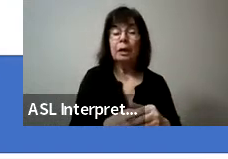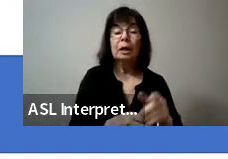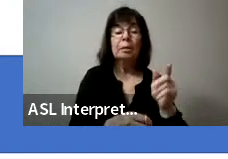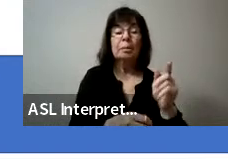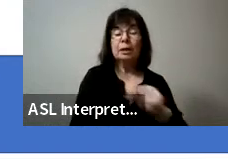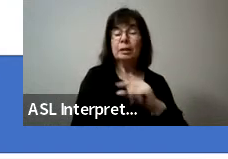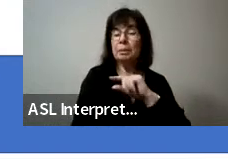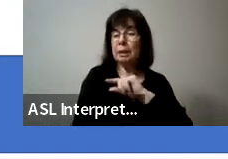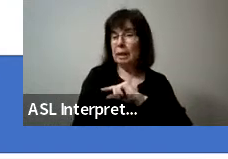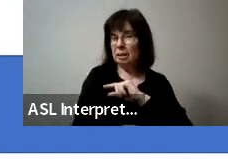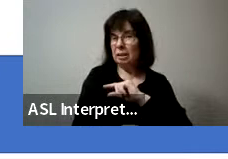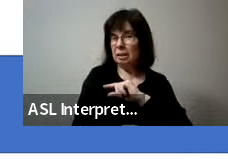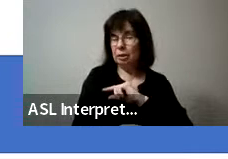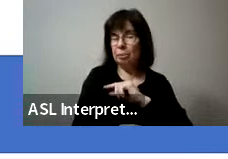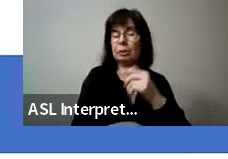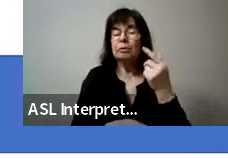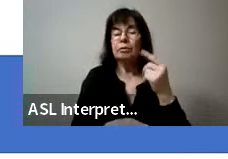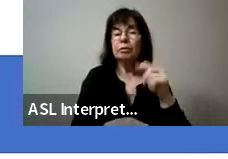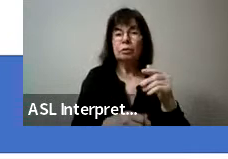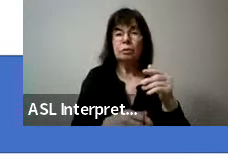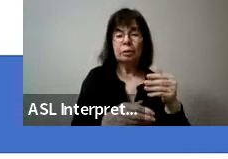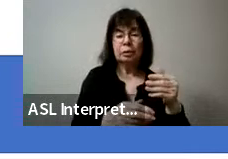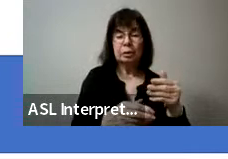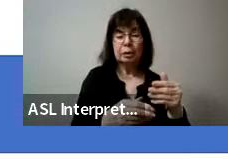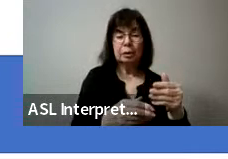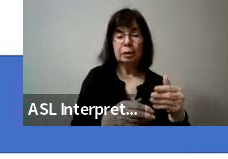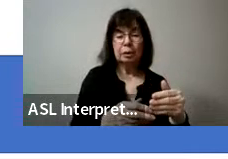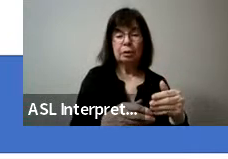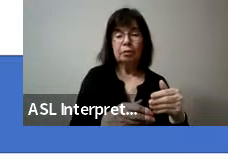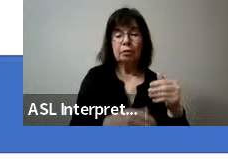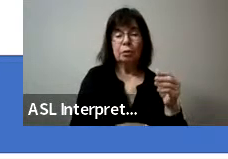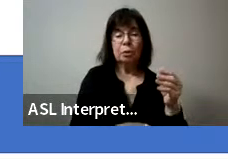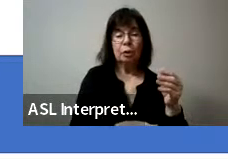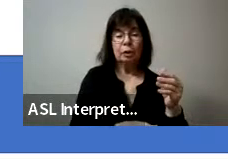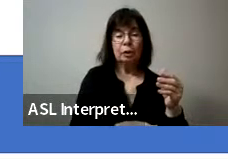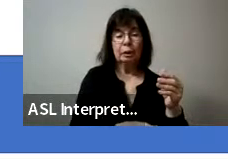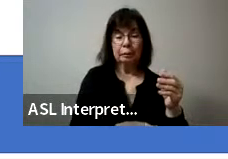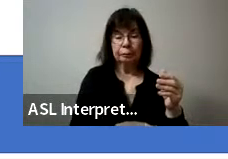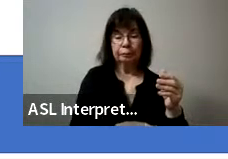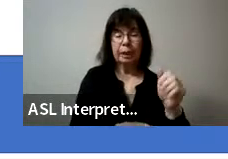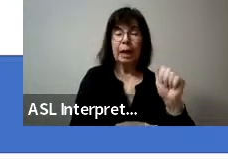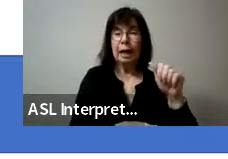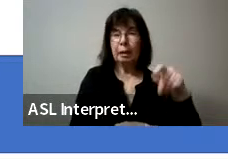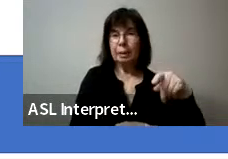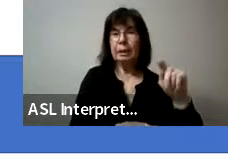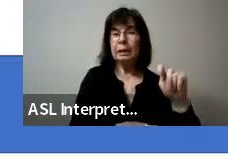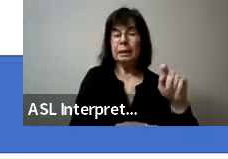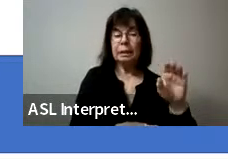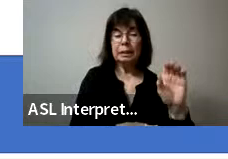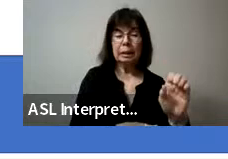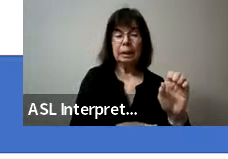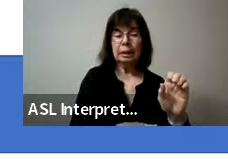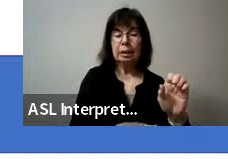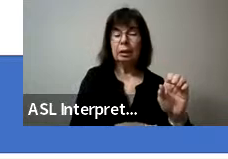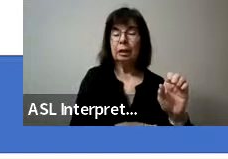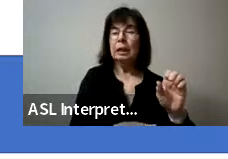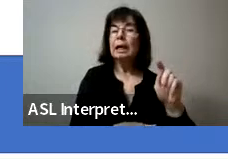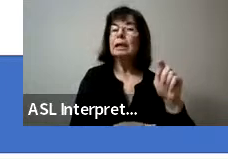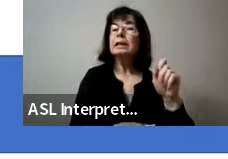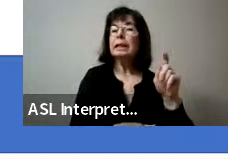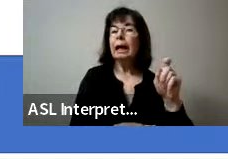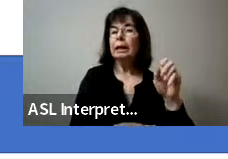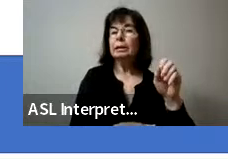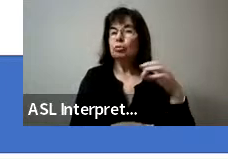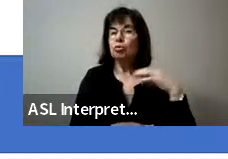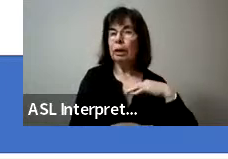conditionally eligible for advanced premium tax credits, or APTC, and includes individuals who were receiving